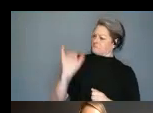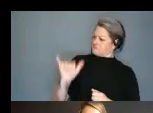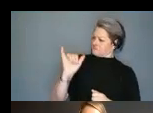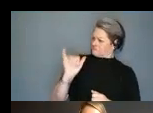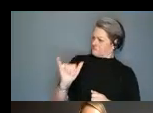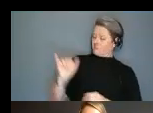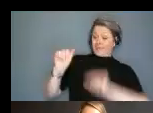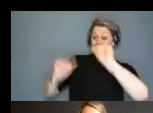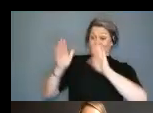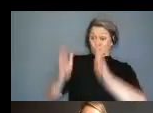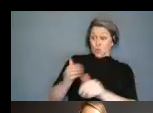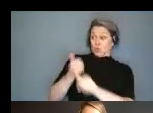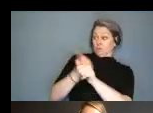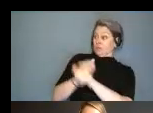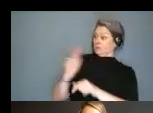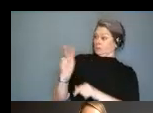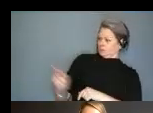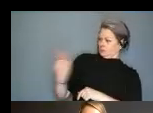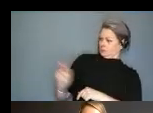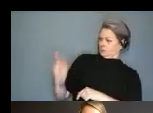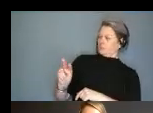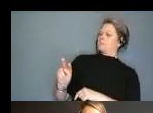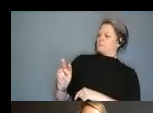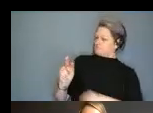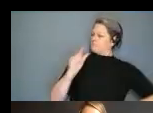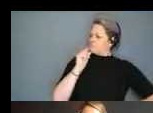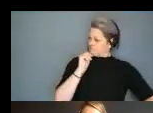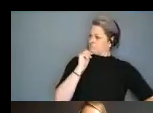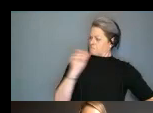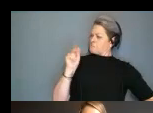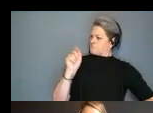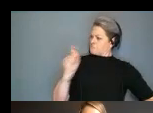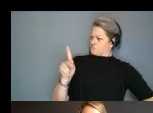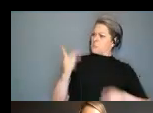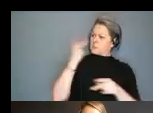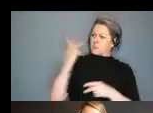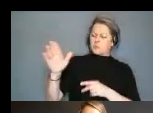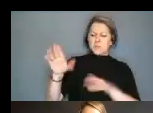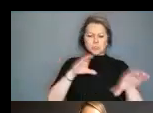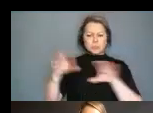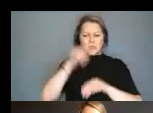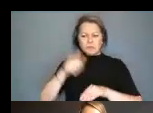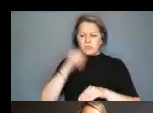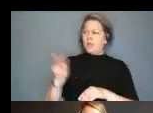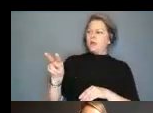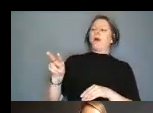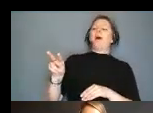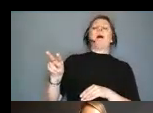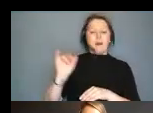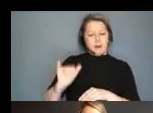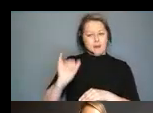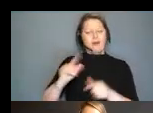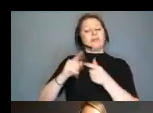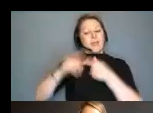assessor, informed by an understanding of the adult and an assessment, that ultimately would determine someone's